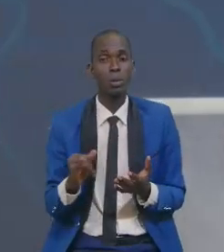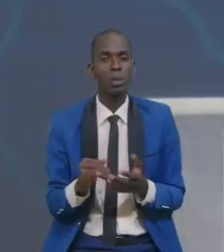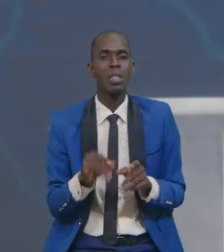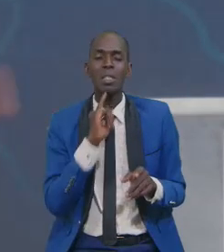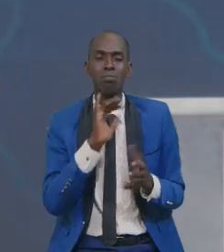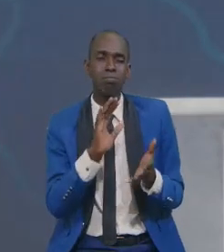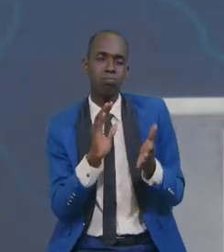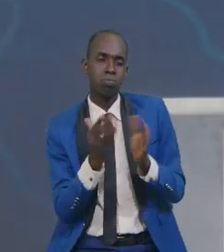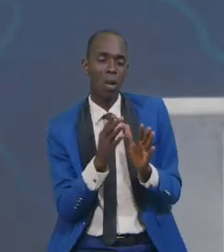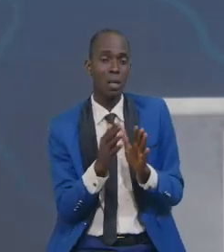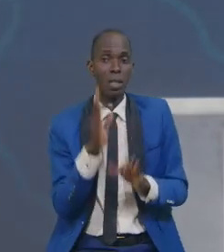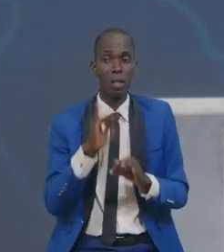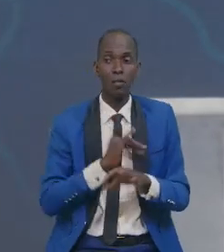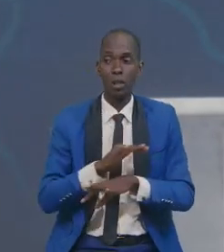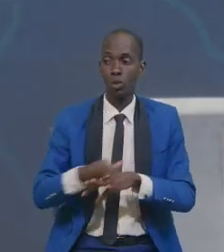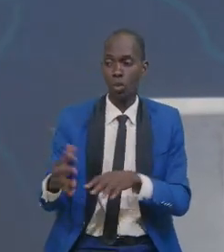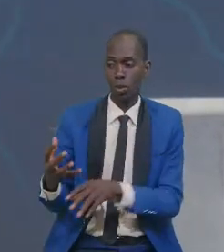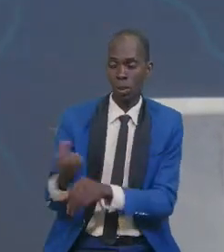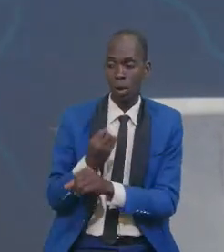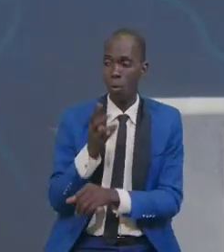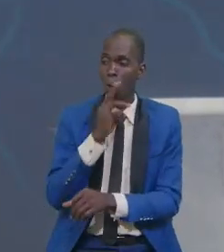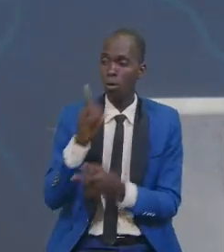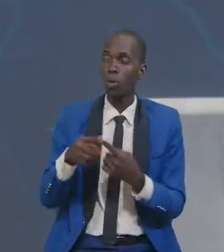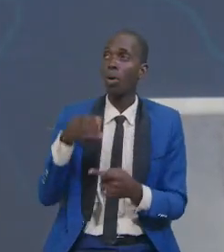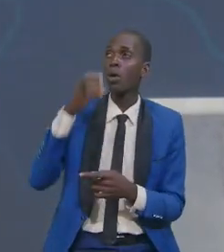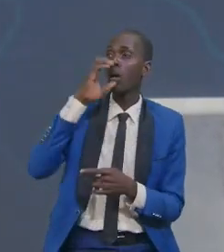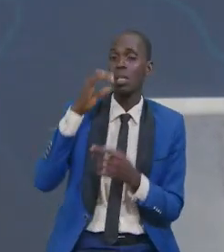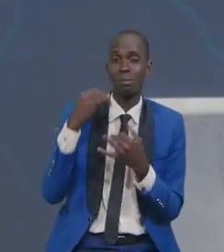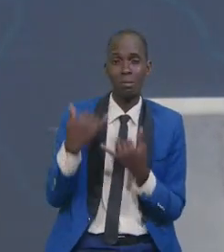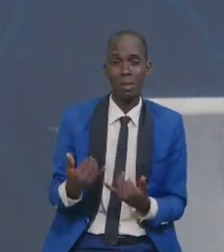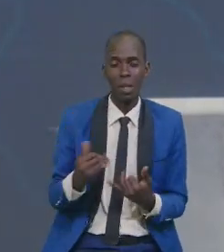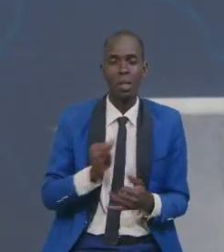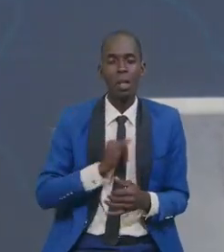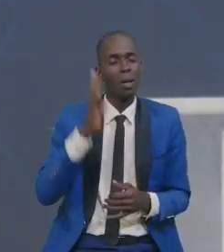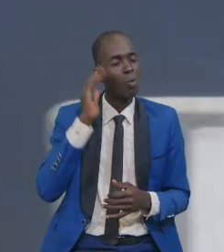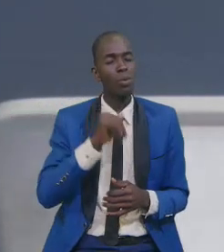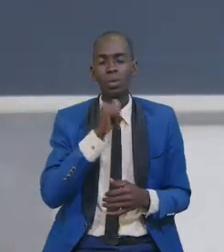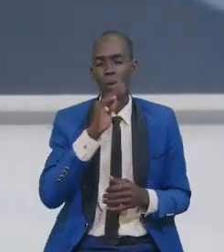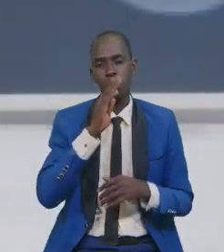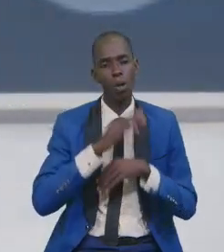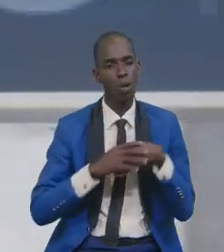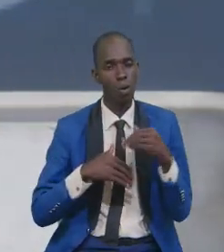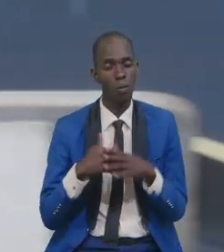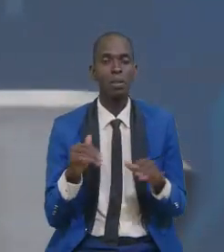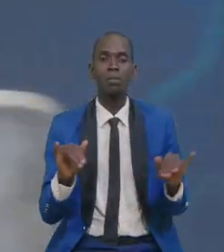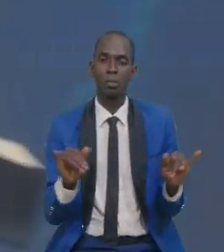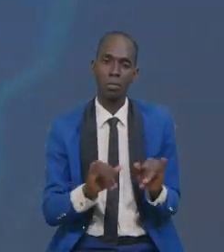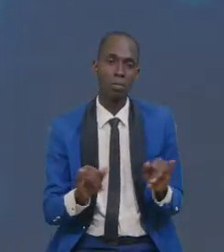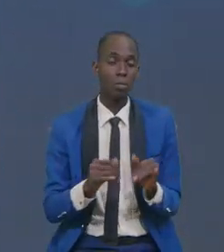get water to drink, I will not be myself. The times